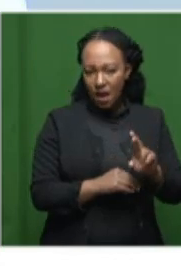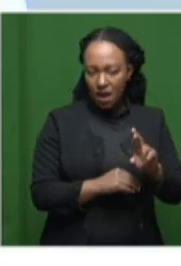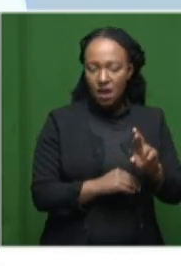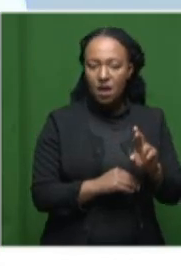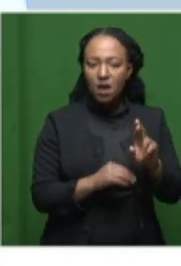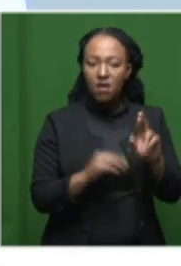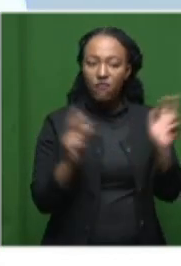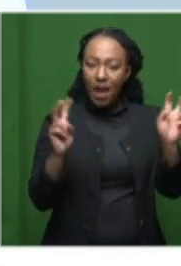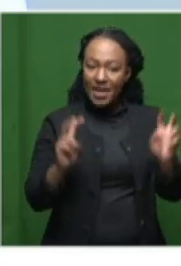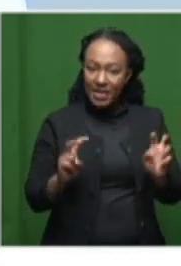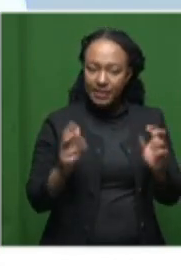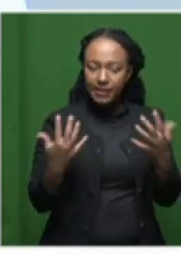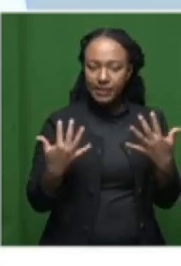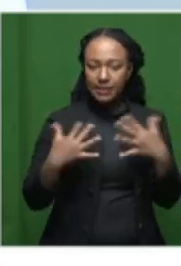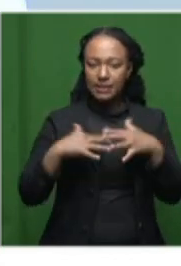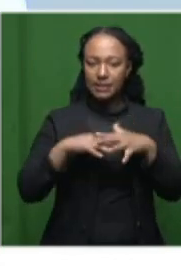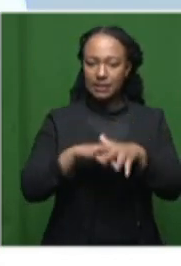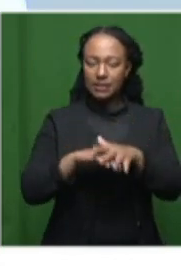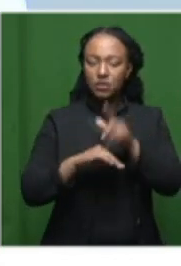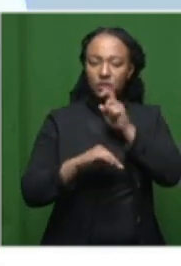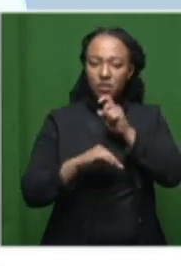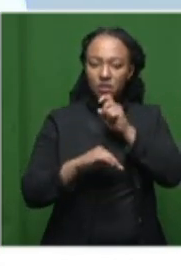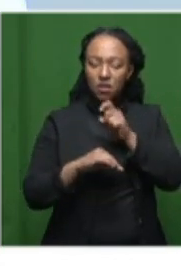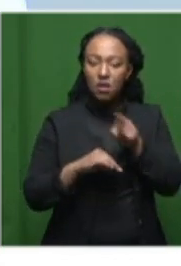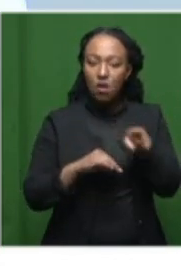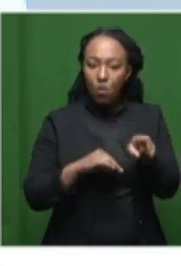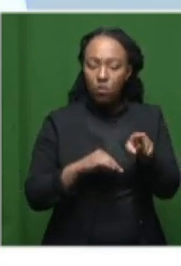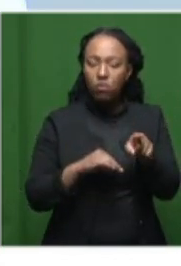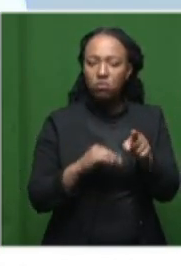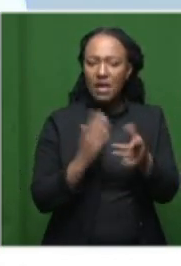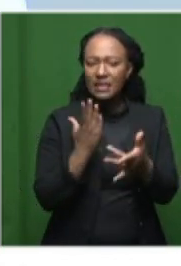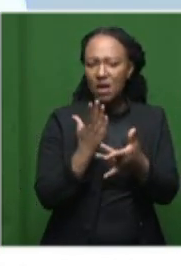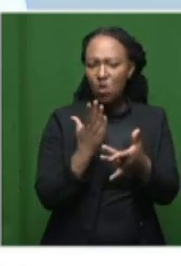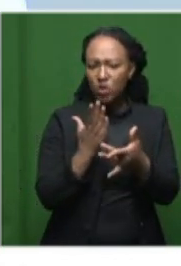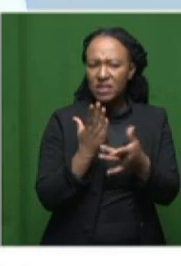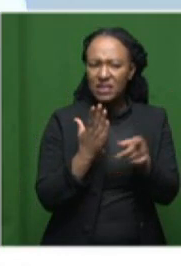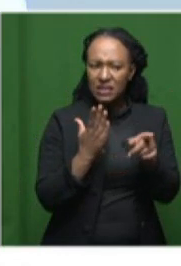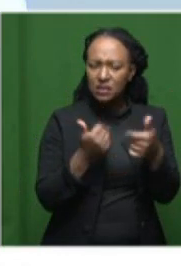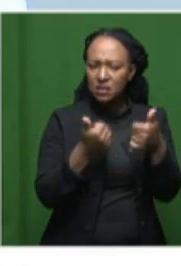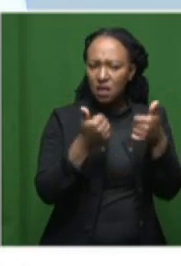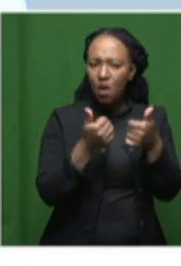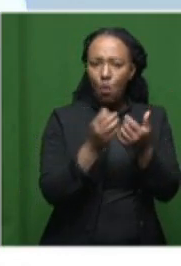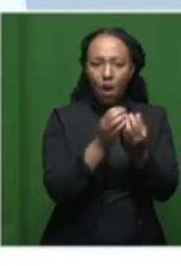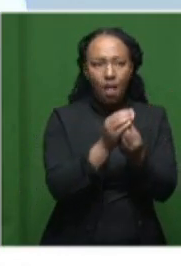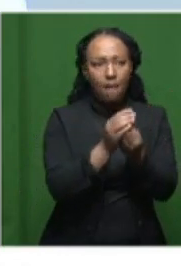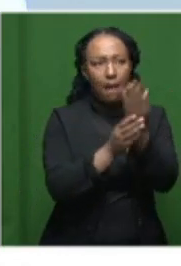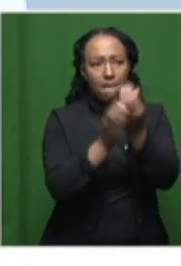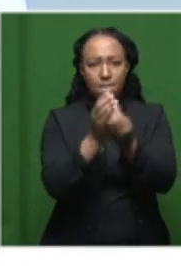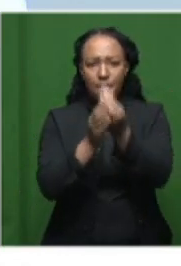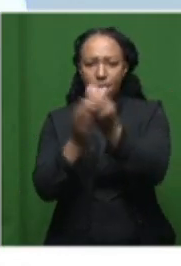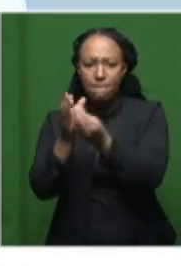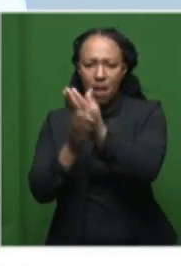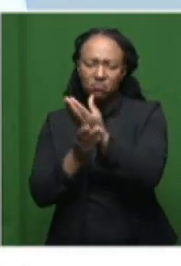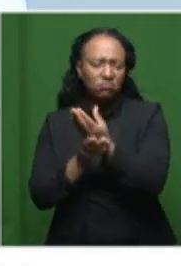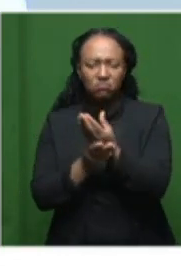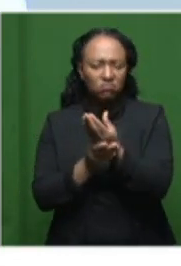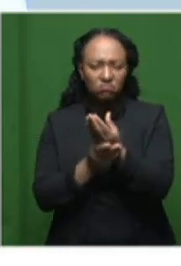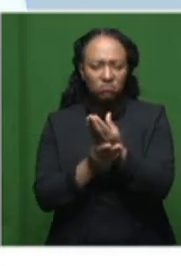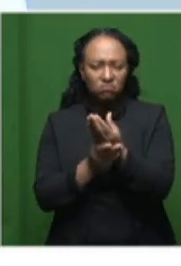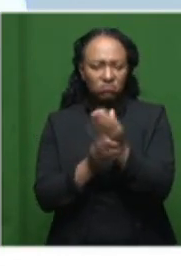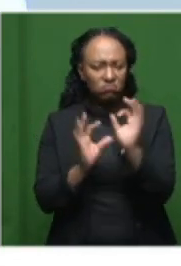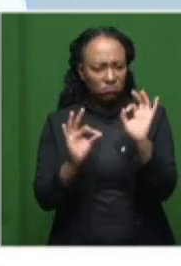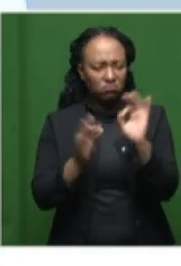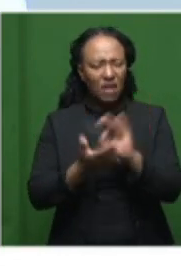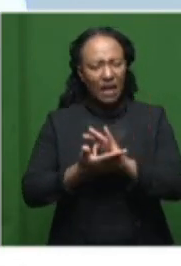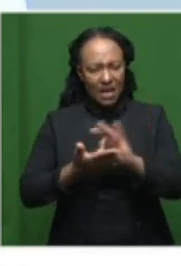mix is that nuclear is a carbon-free technology. It's one of the clean baseload technologies, which lends